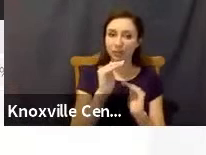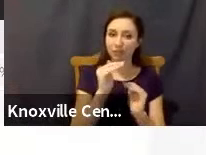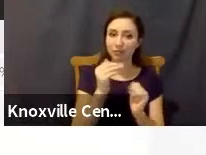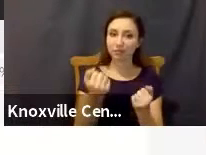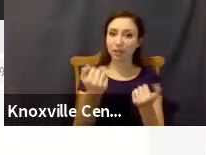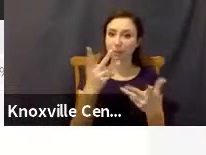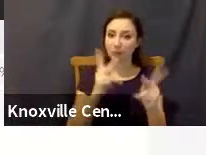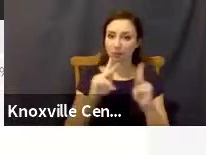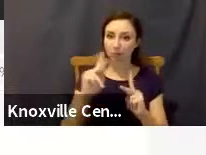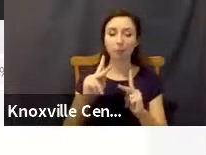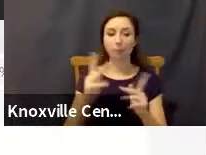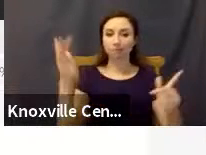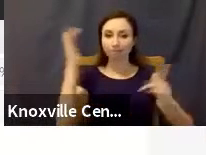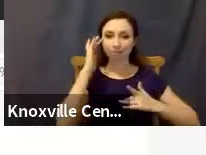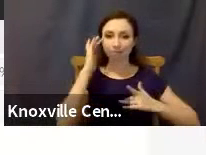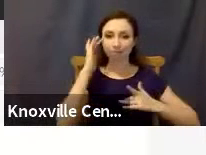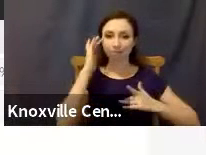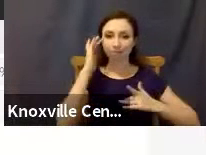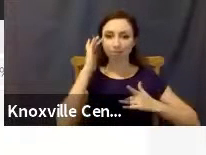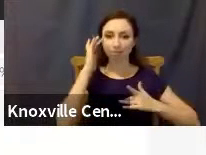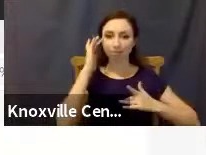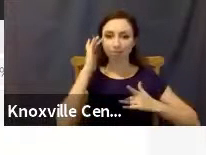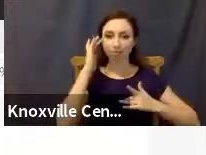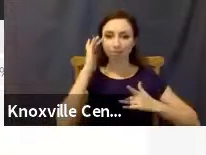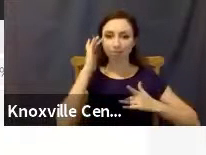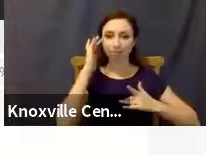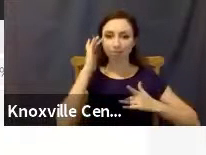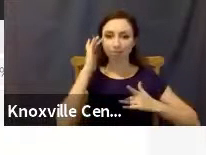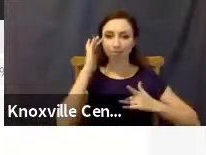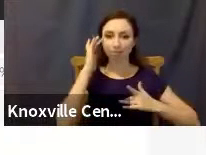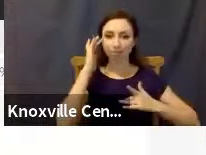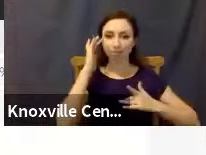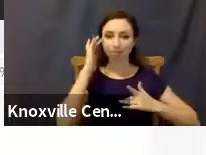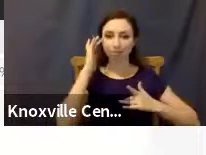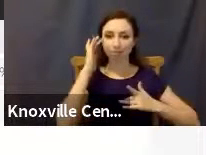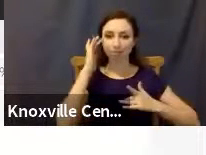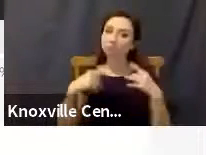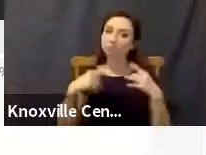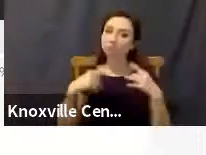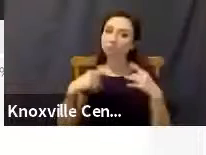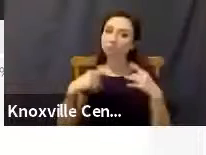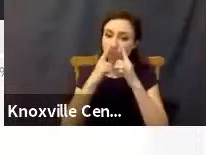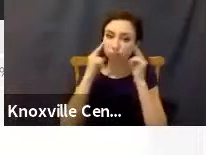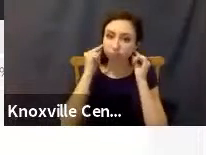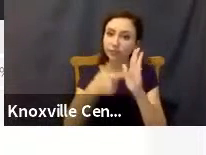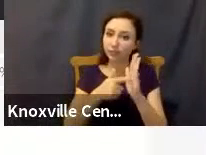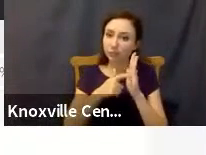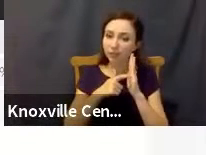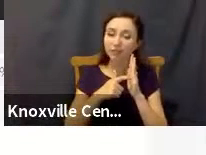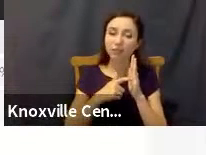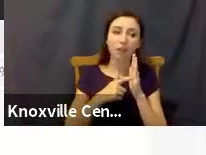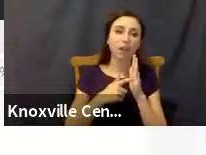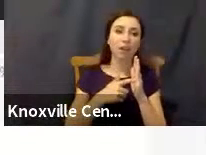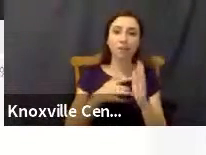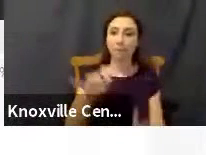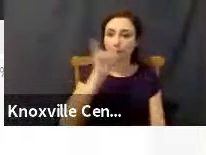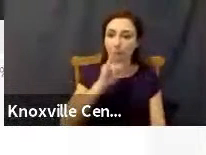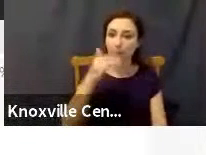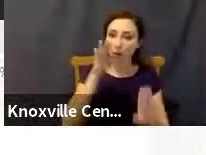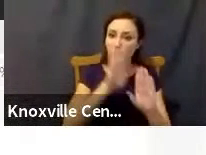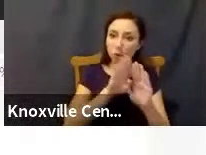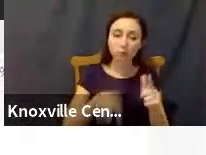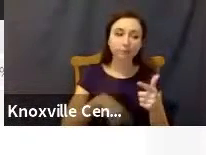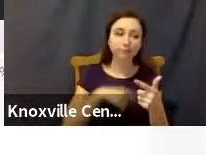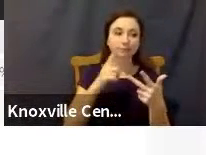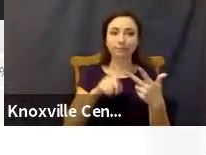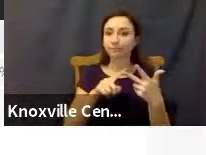found is that they work. And so there was a variety of, mask mandates, bar closures, closures